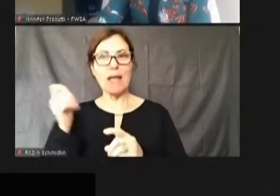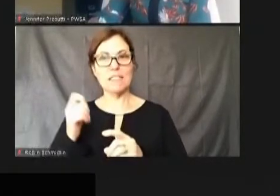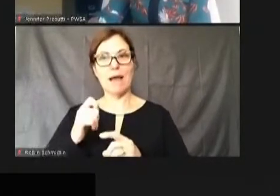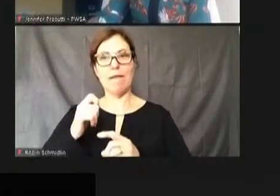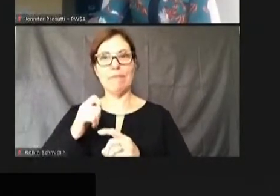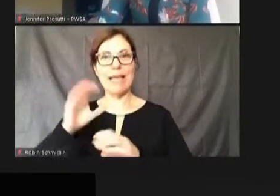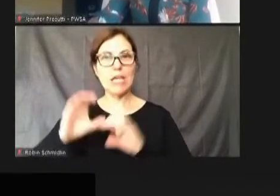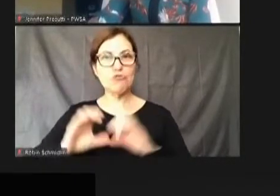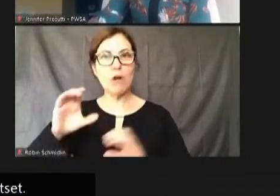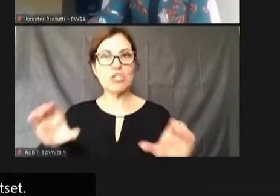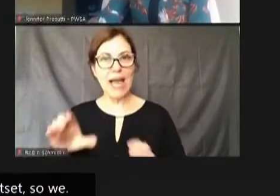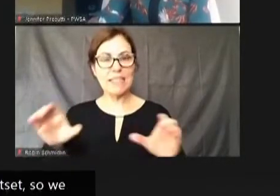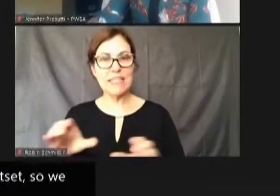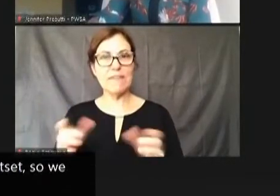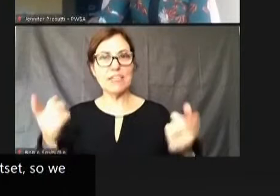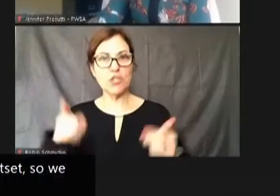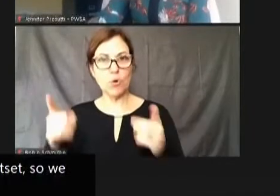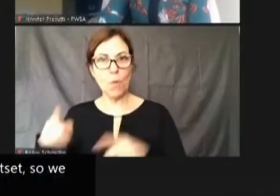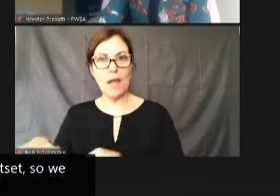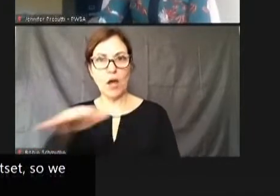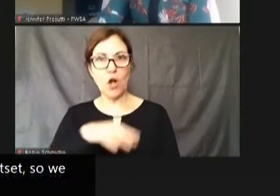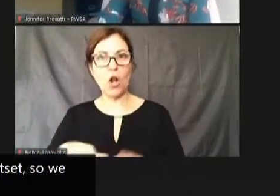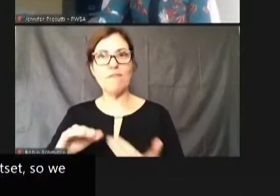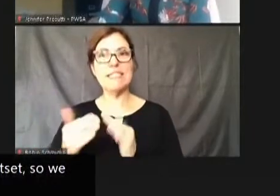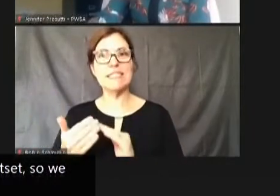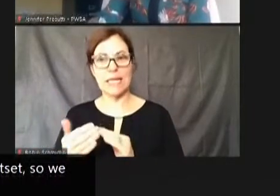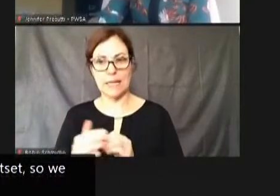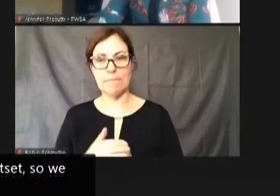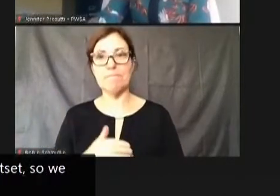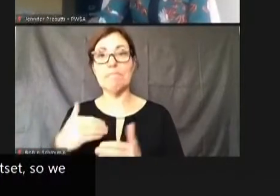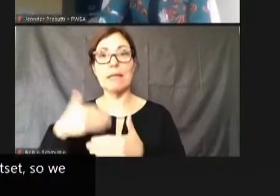last bullet at the outset, so we can go ahead to the next slide.